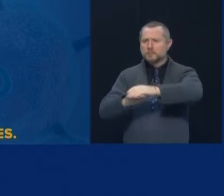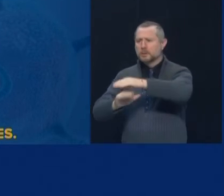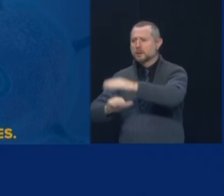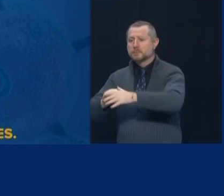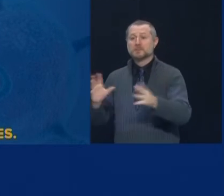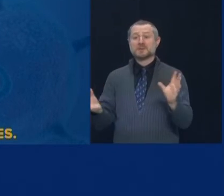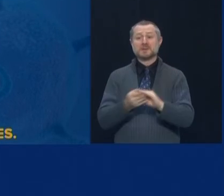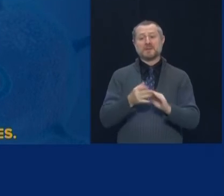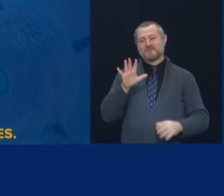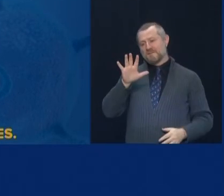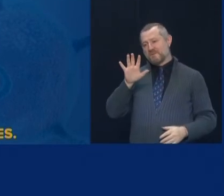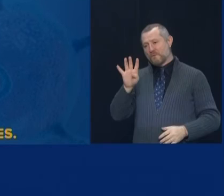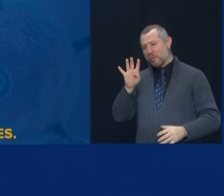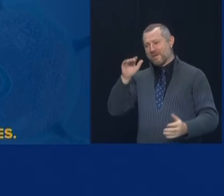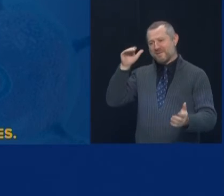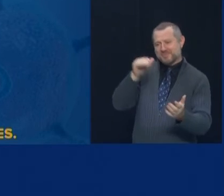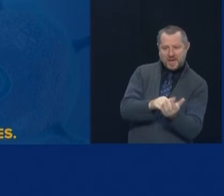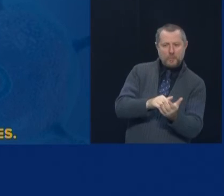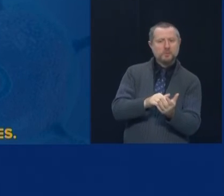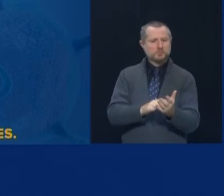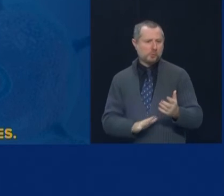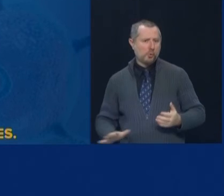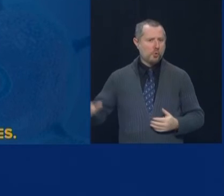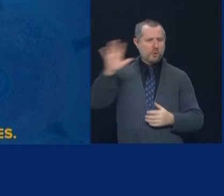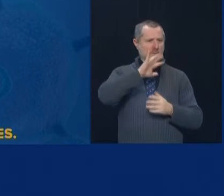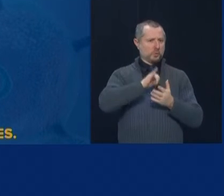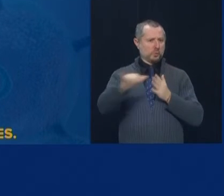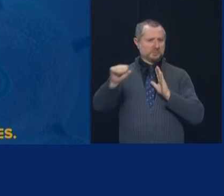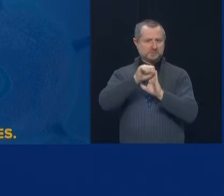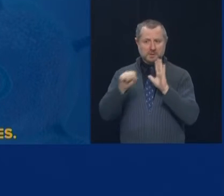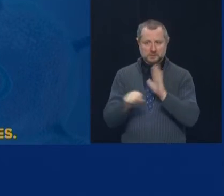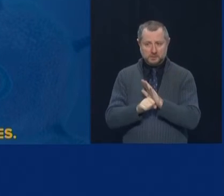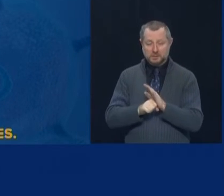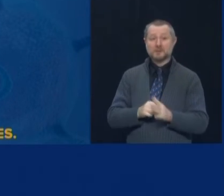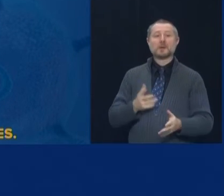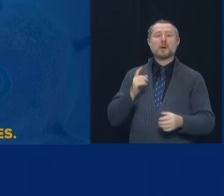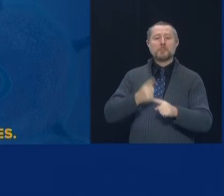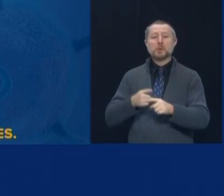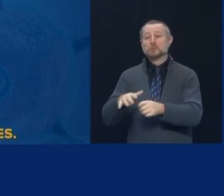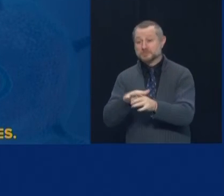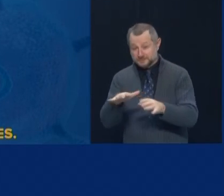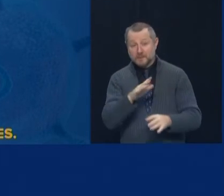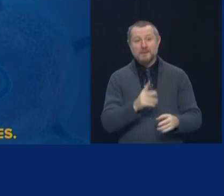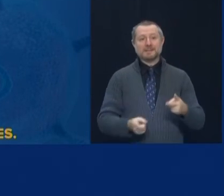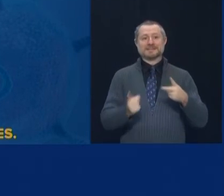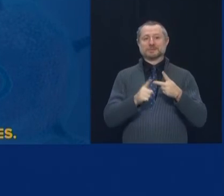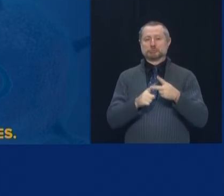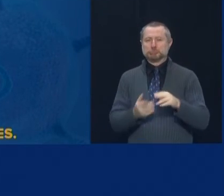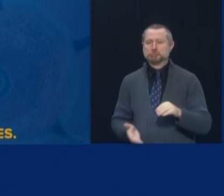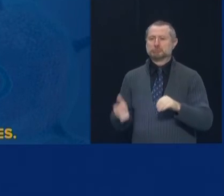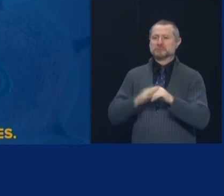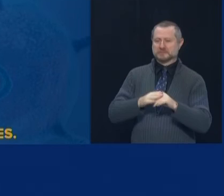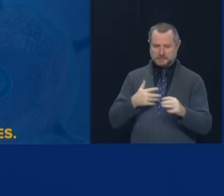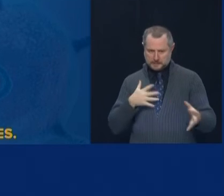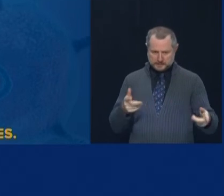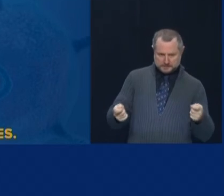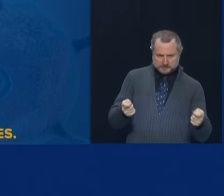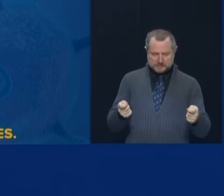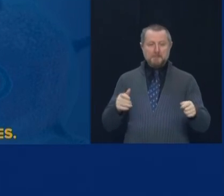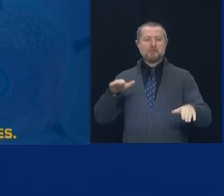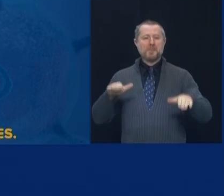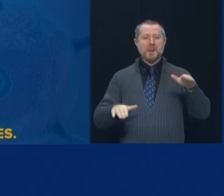by region, manage that load, increase and balance the testing. There's a lot of demands on